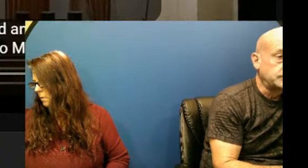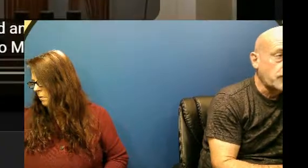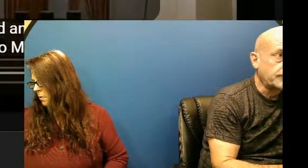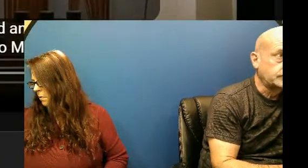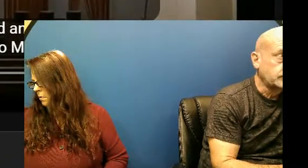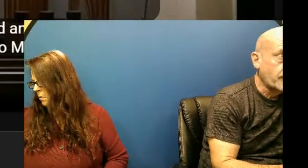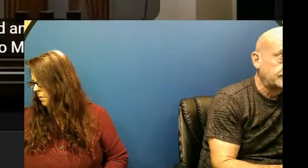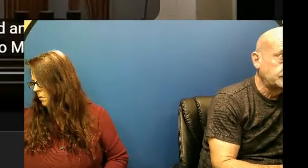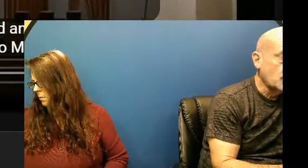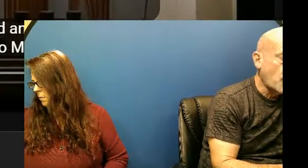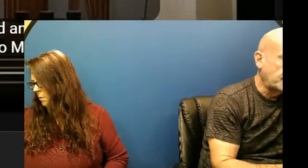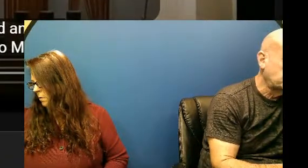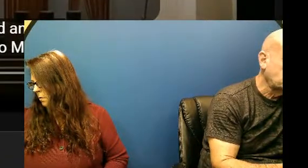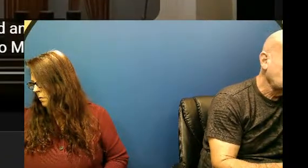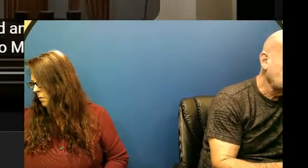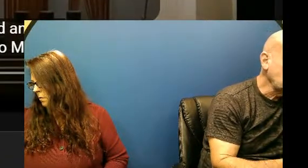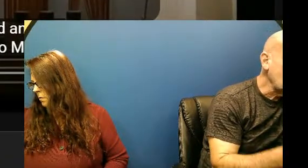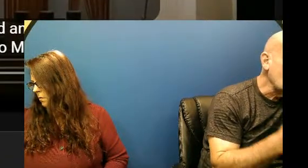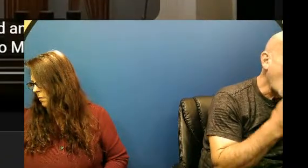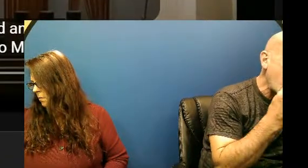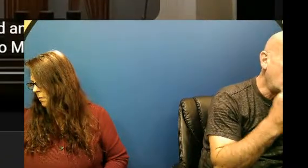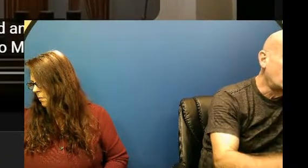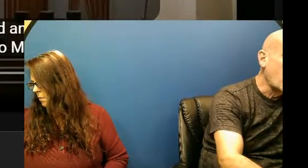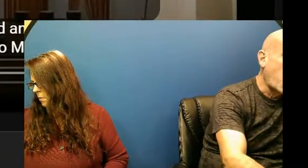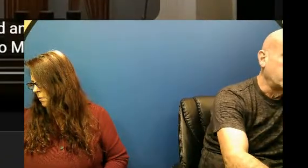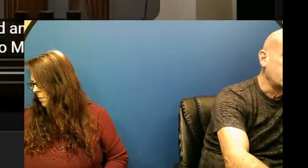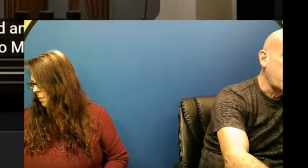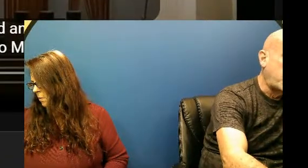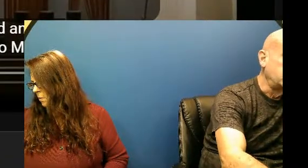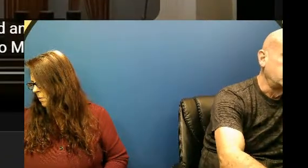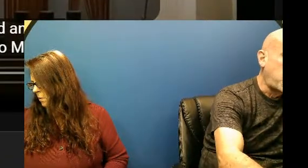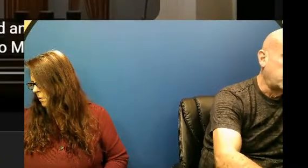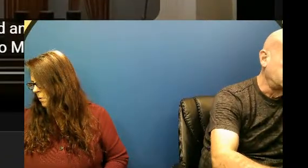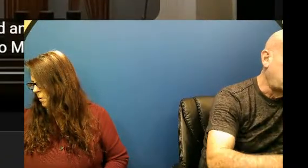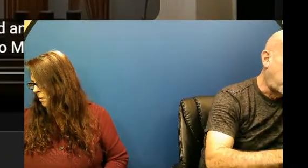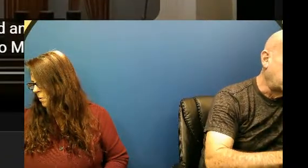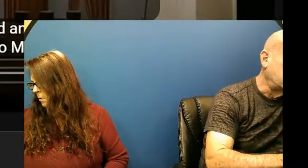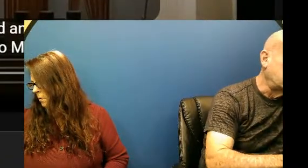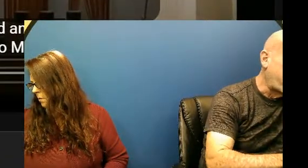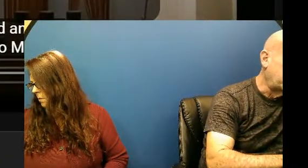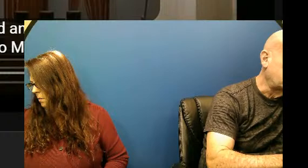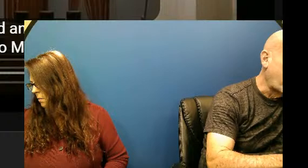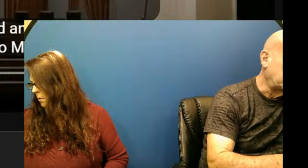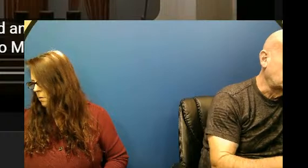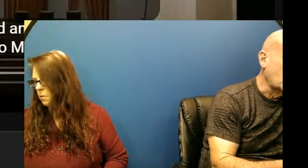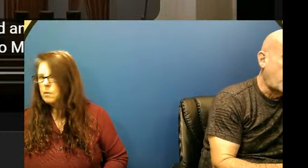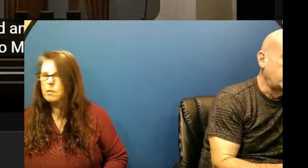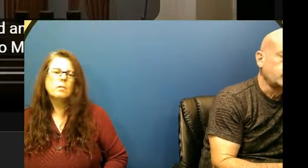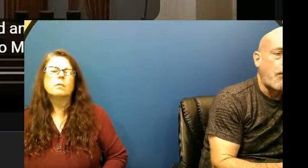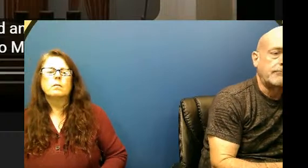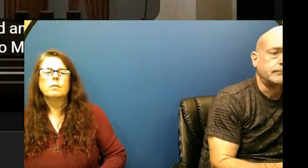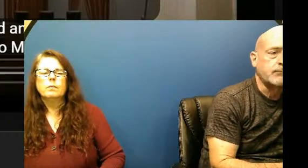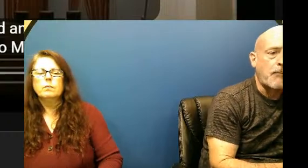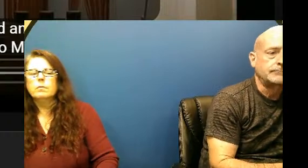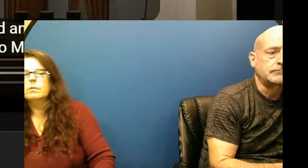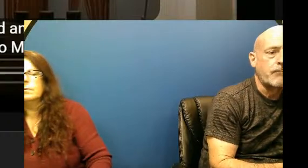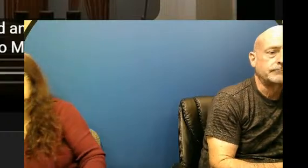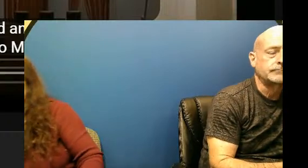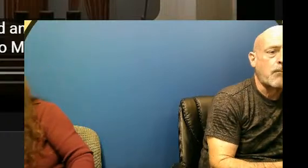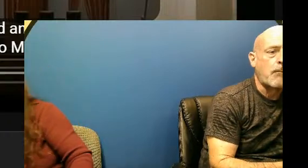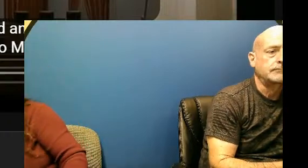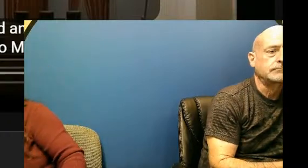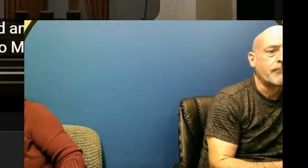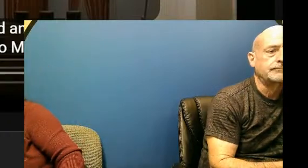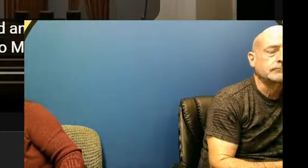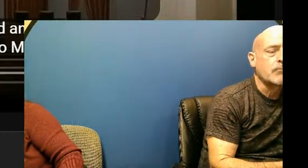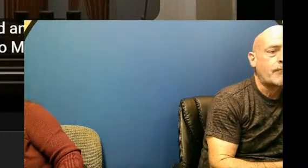think to answer your question properly, I think I have to separate two things. One is the content recommendation algorithm. And that's what I was speaking about a moment ago. That